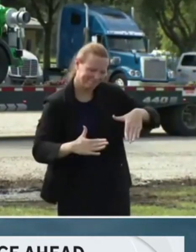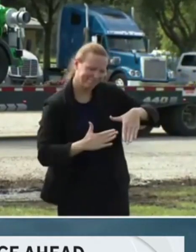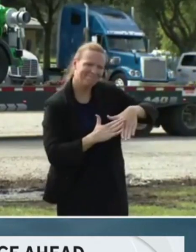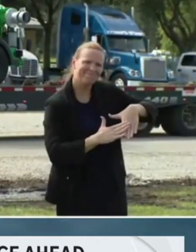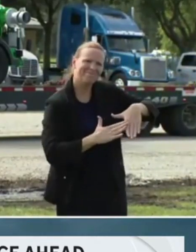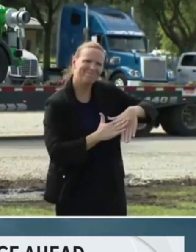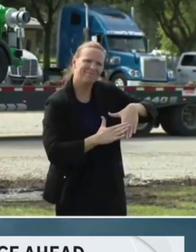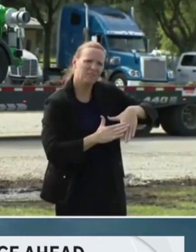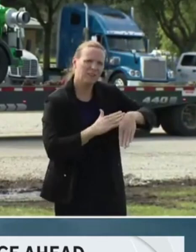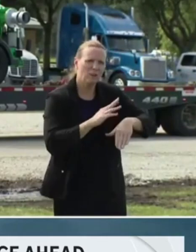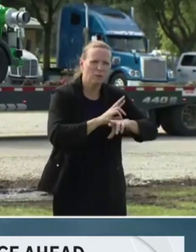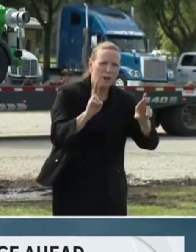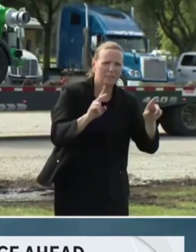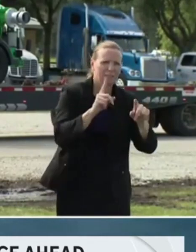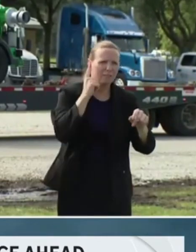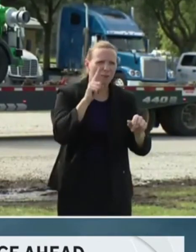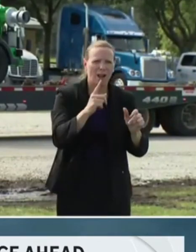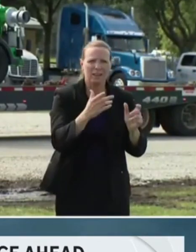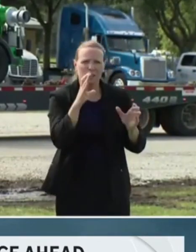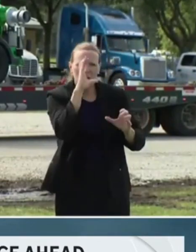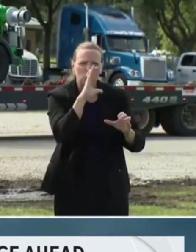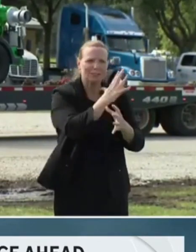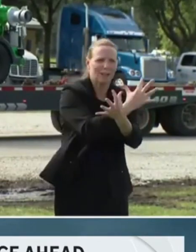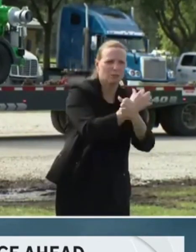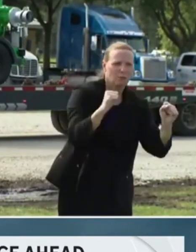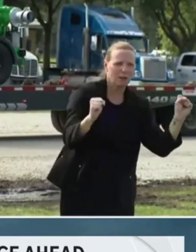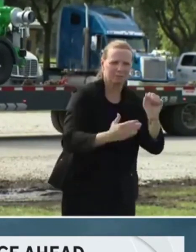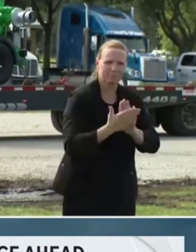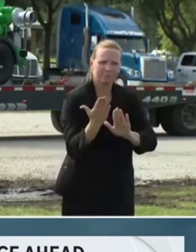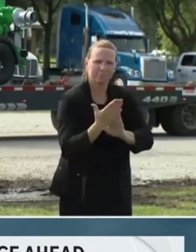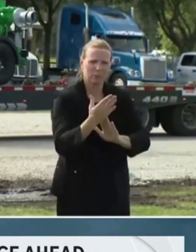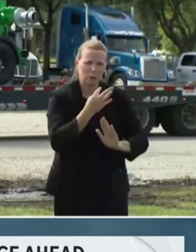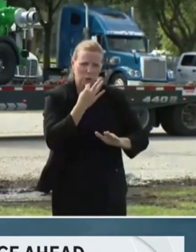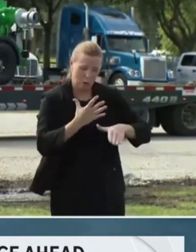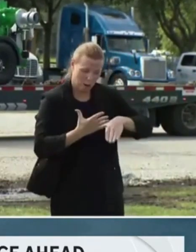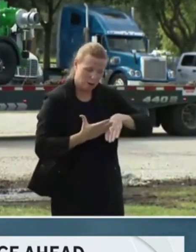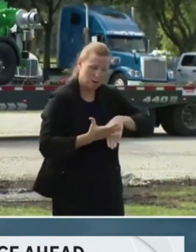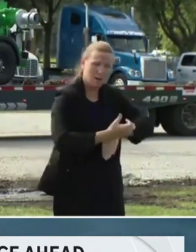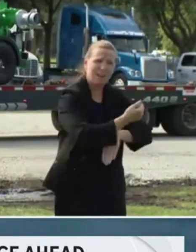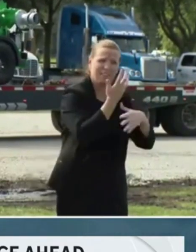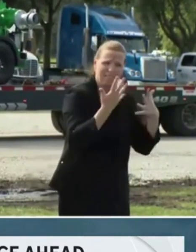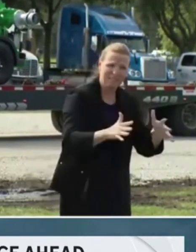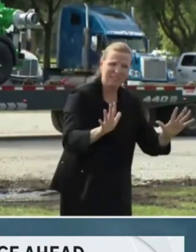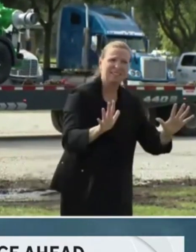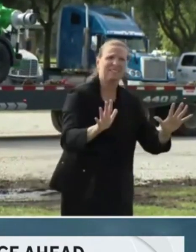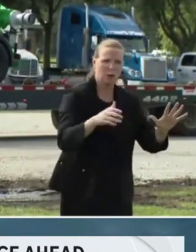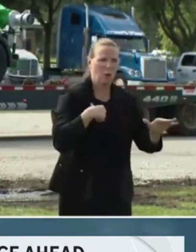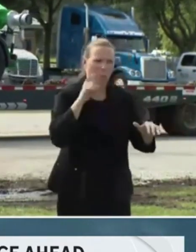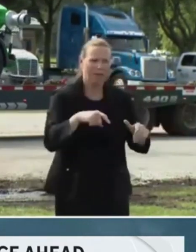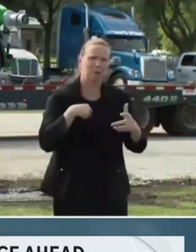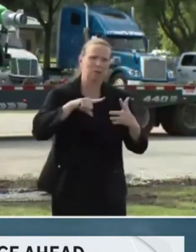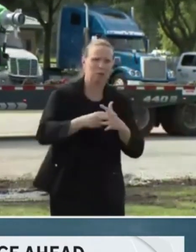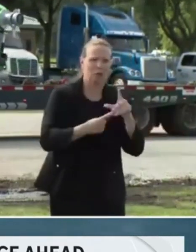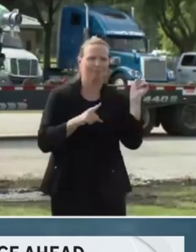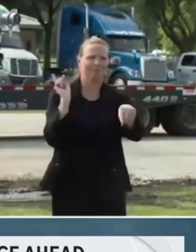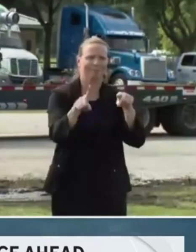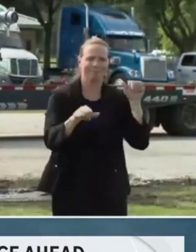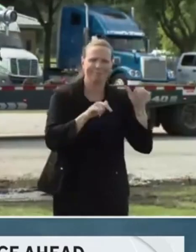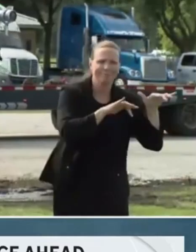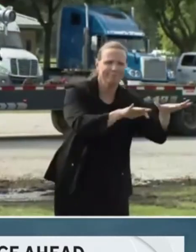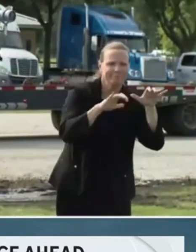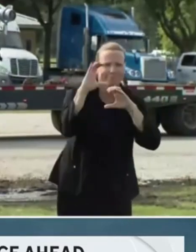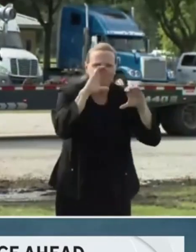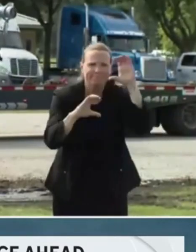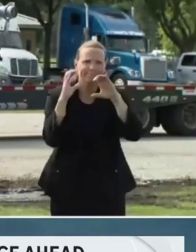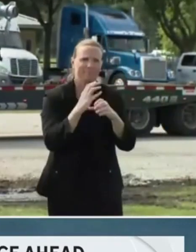begin immediate rescue operations as soon as the storm passes, should the need arise. I know a lot of people have